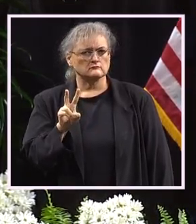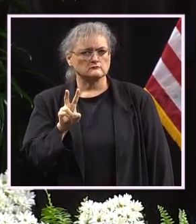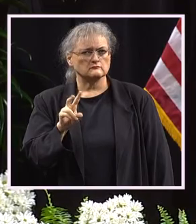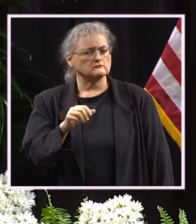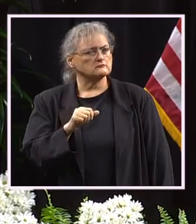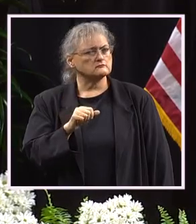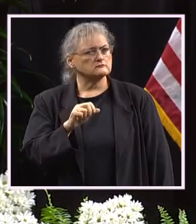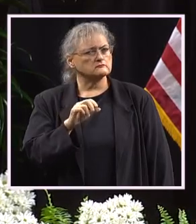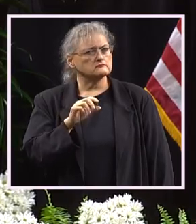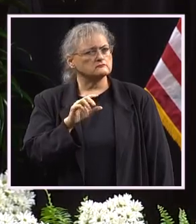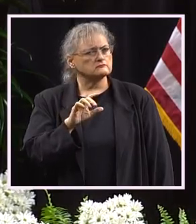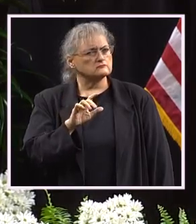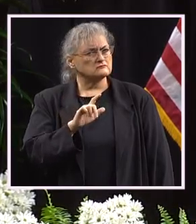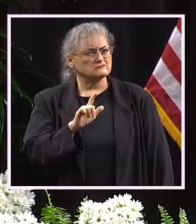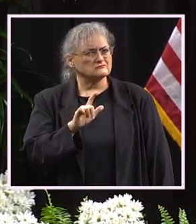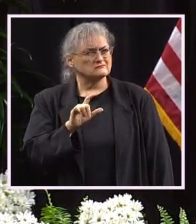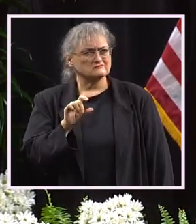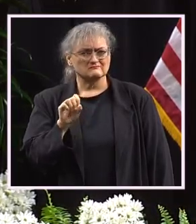Guojo Sam.